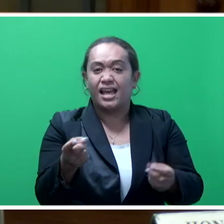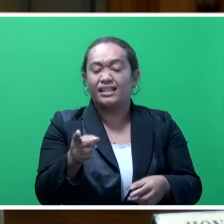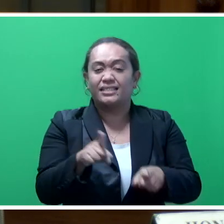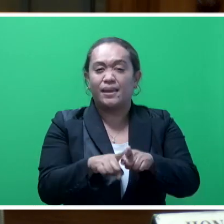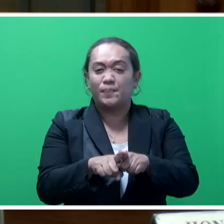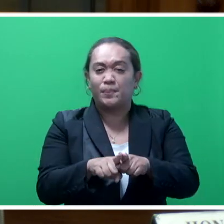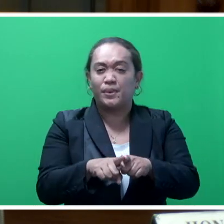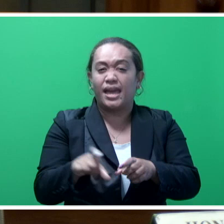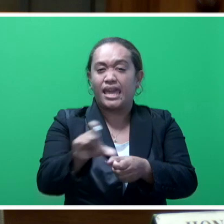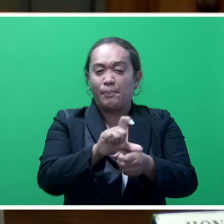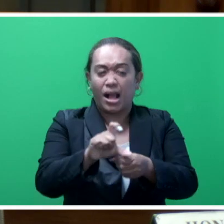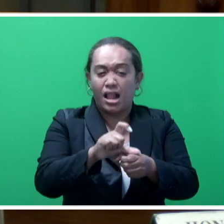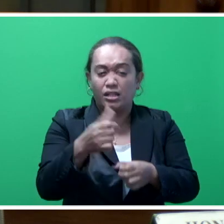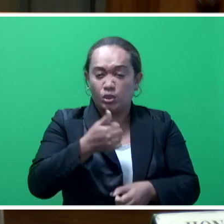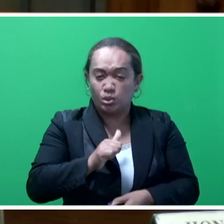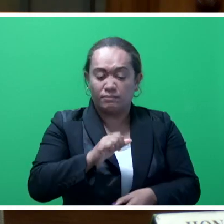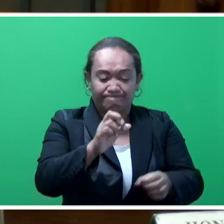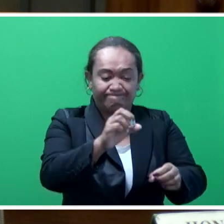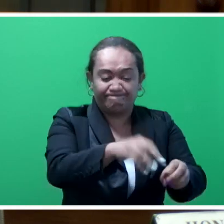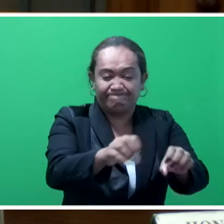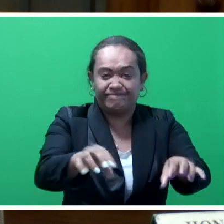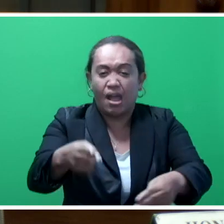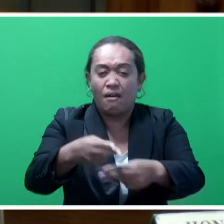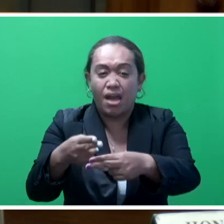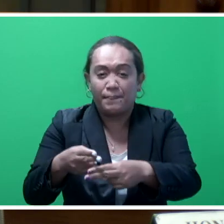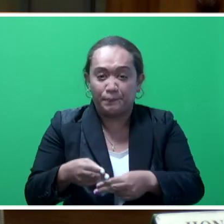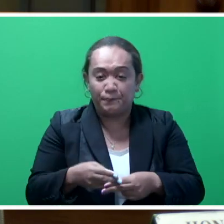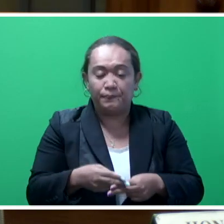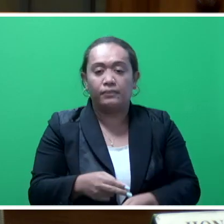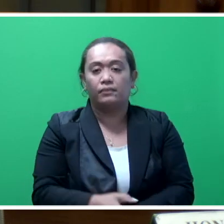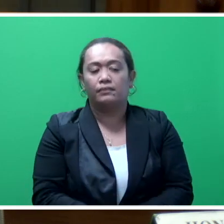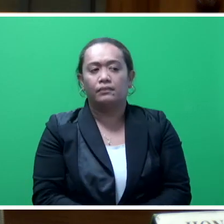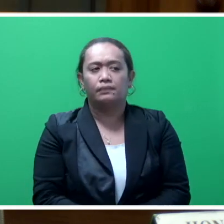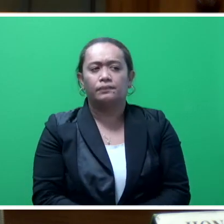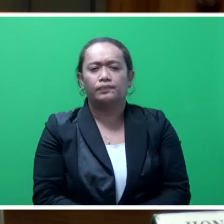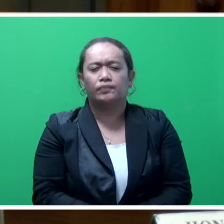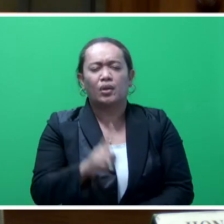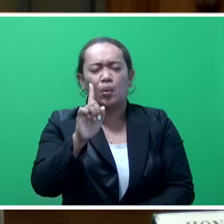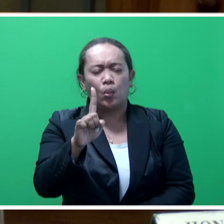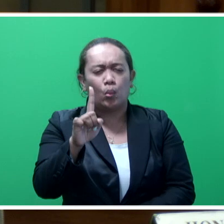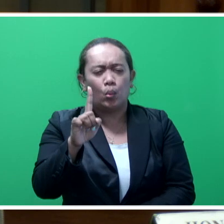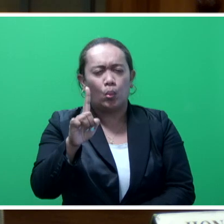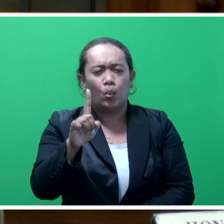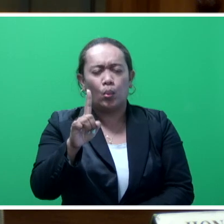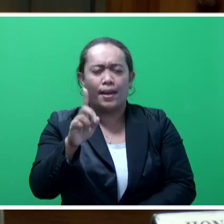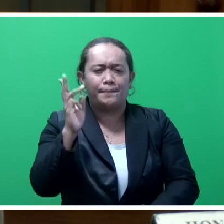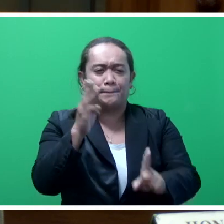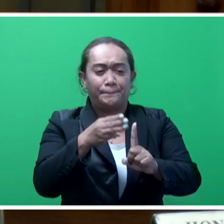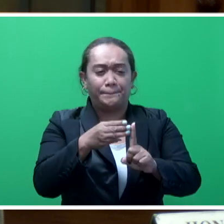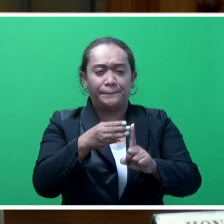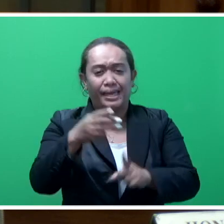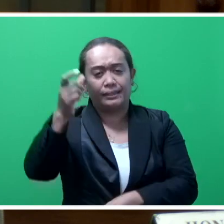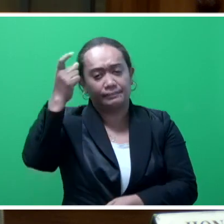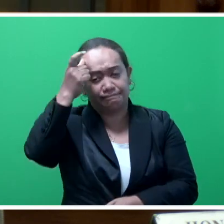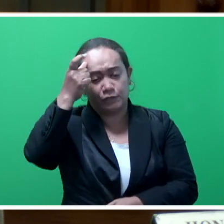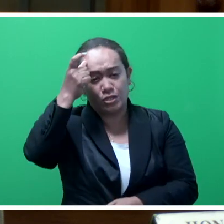in the agriculture sector. Mr. Speaker, one of the primary concerns is about the negative